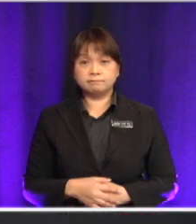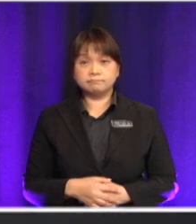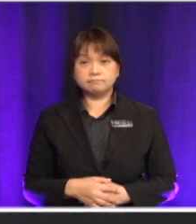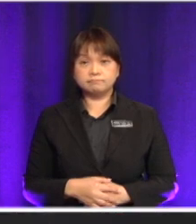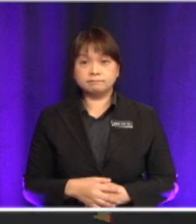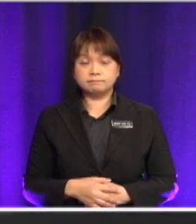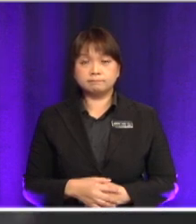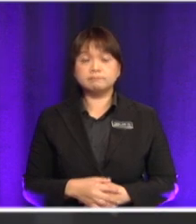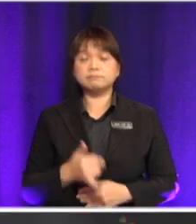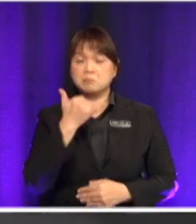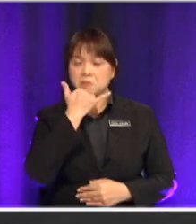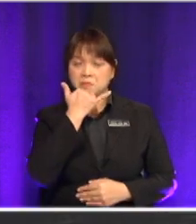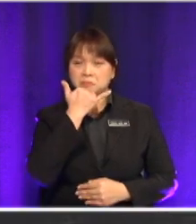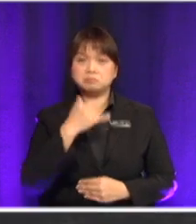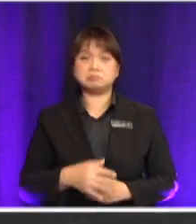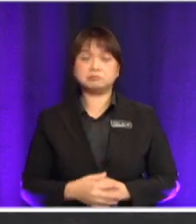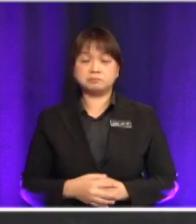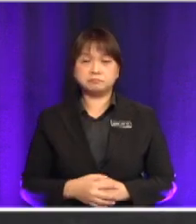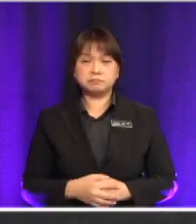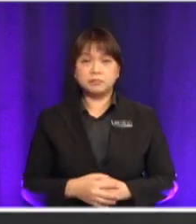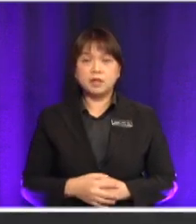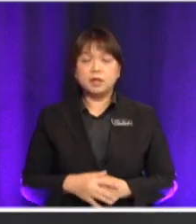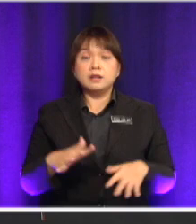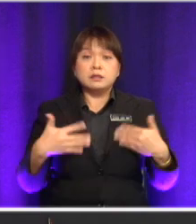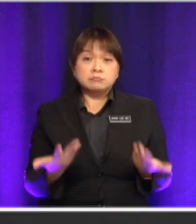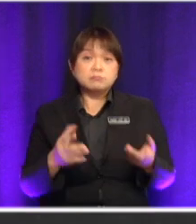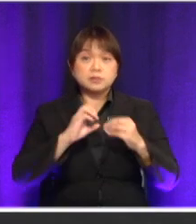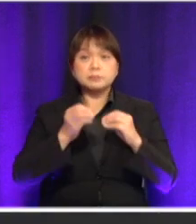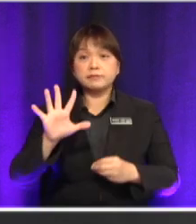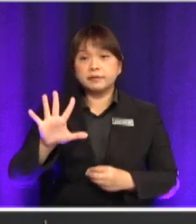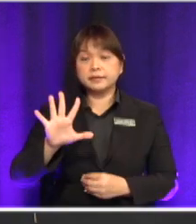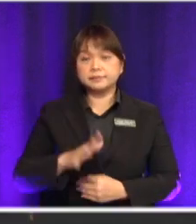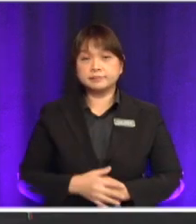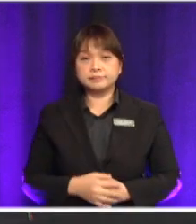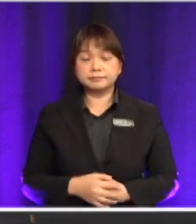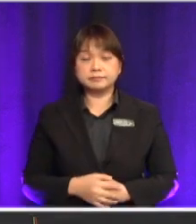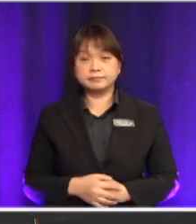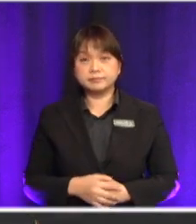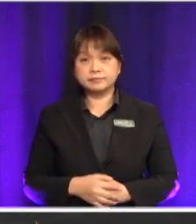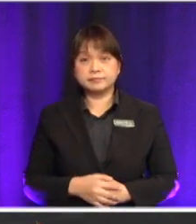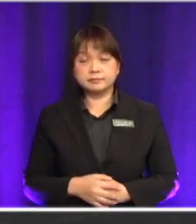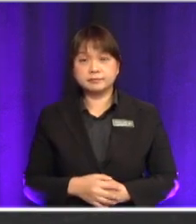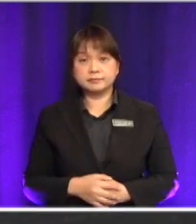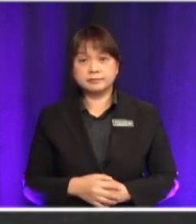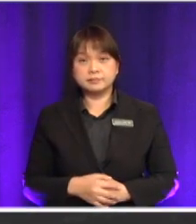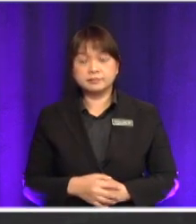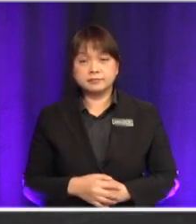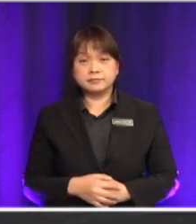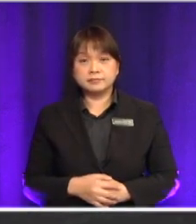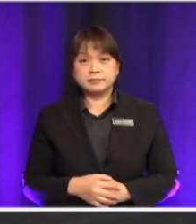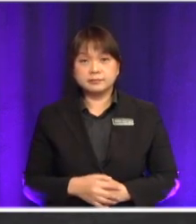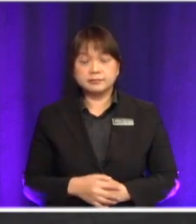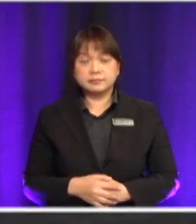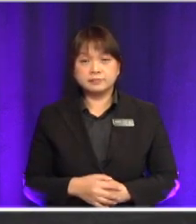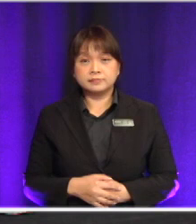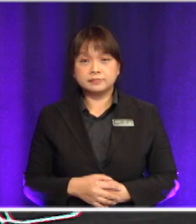False. False, yes, that's right. Yeah. Okay, number 5. True or false? Duffy? Number 5?